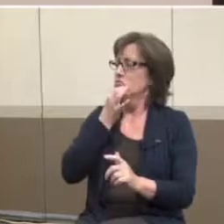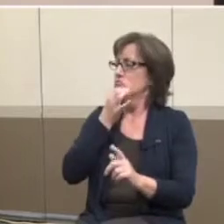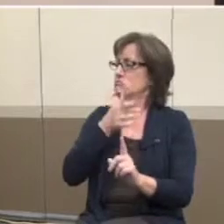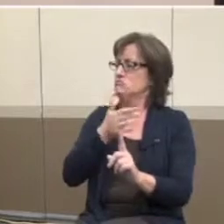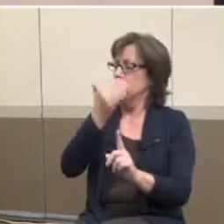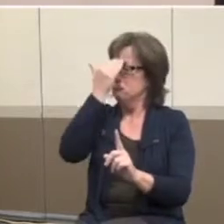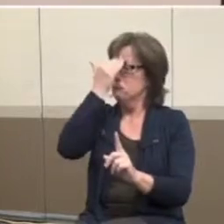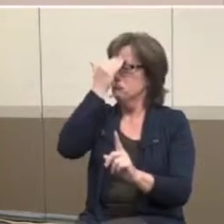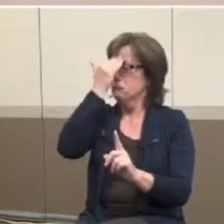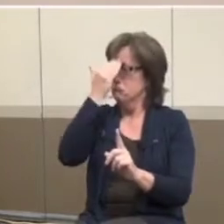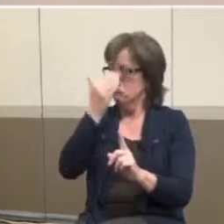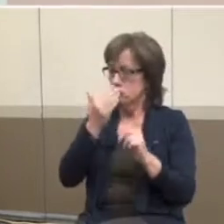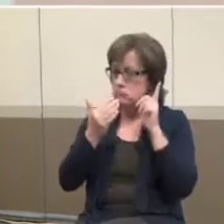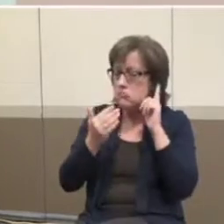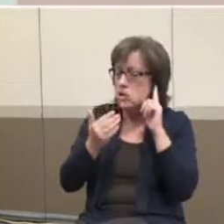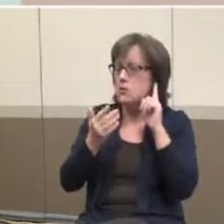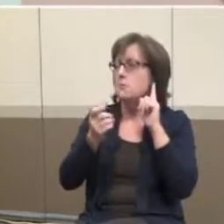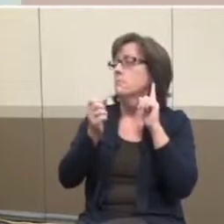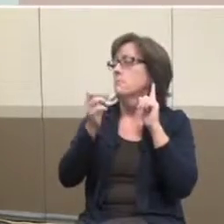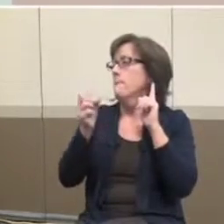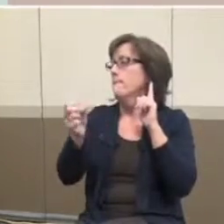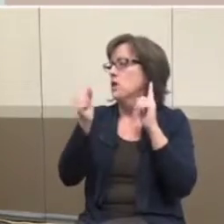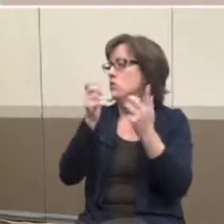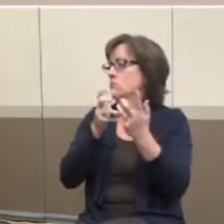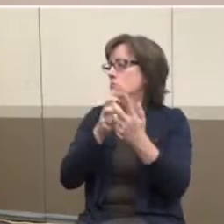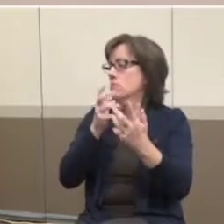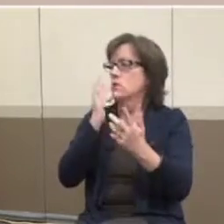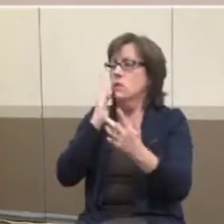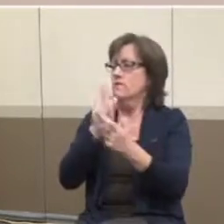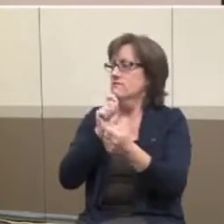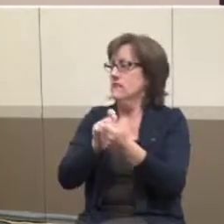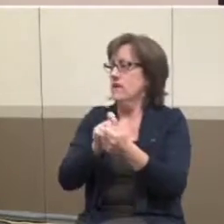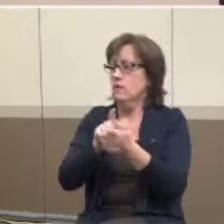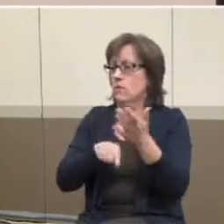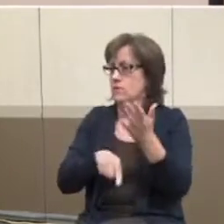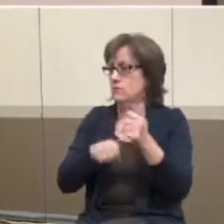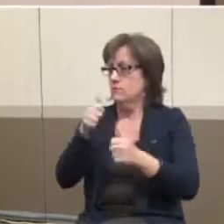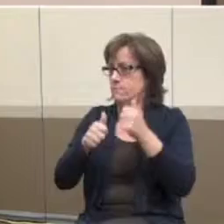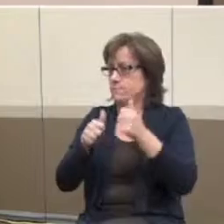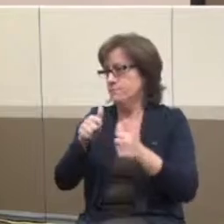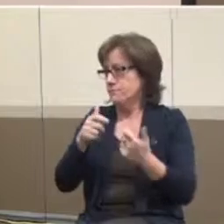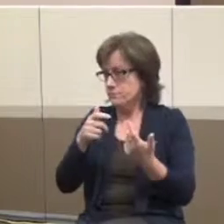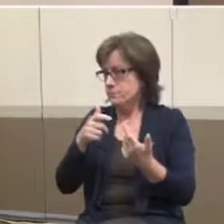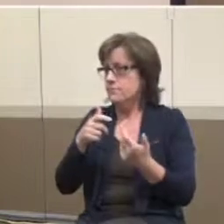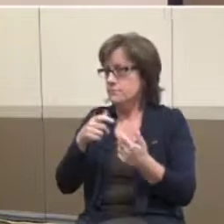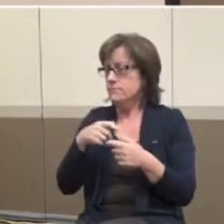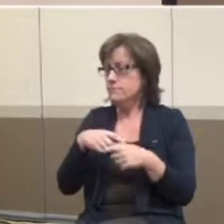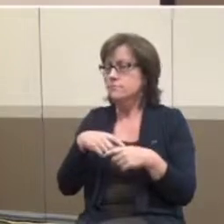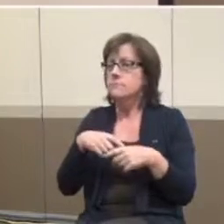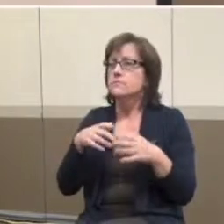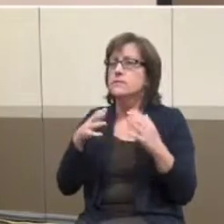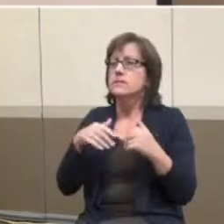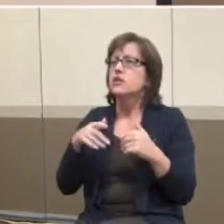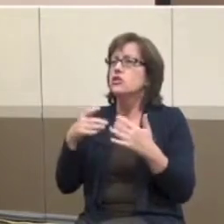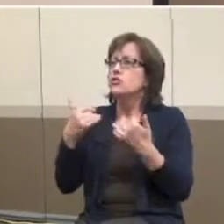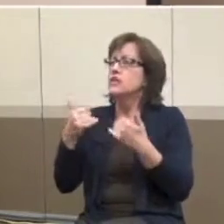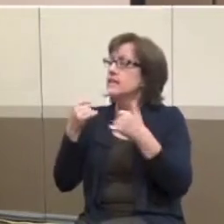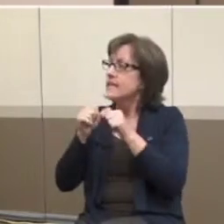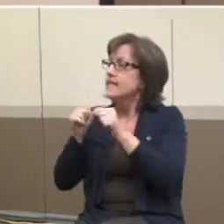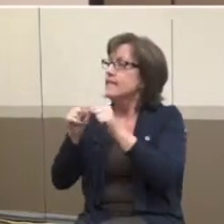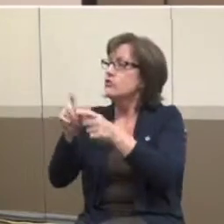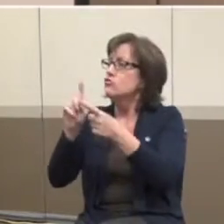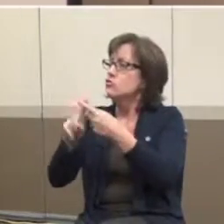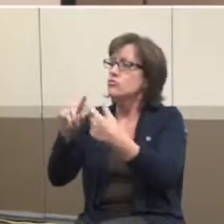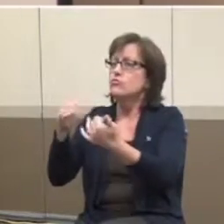hearing, and becoming profoundly deaf. So, very interesting person. She continues to